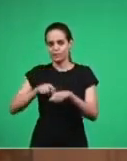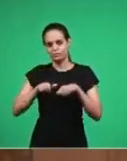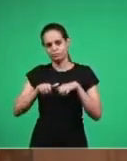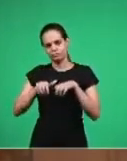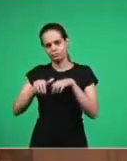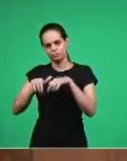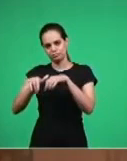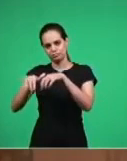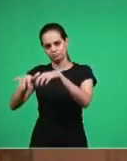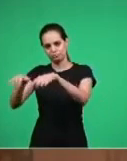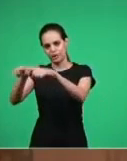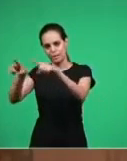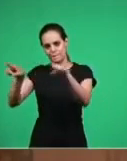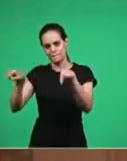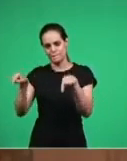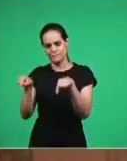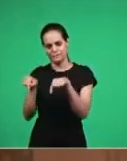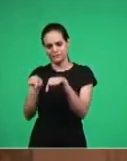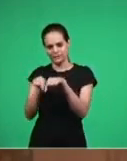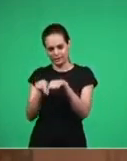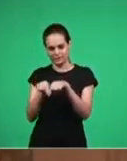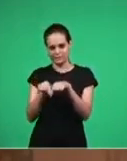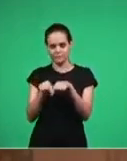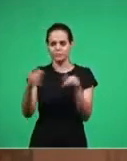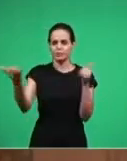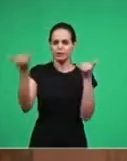for a new song animation